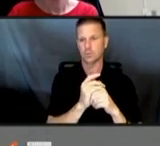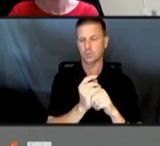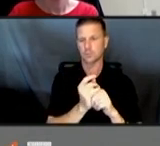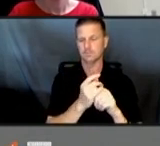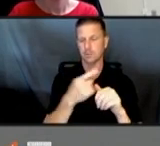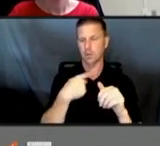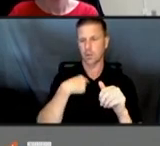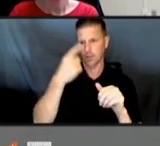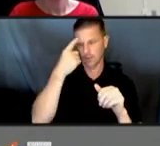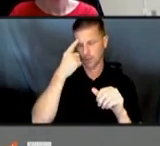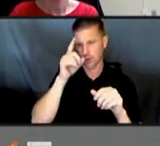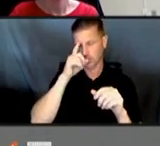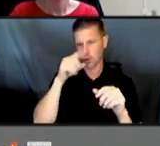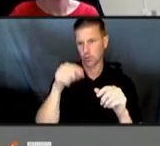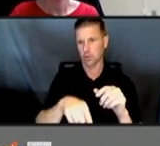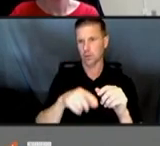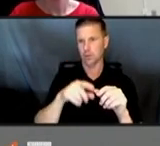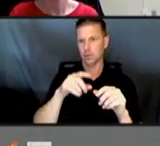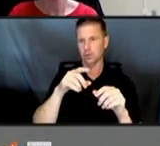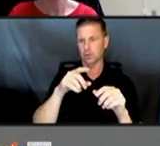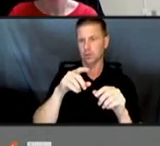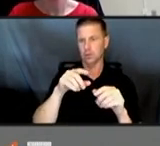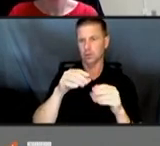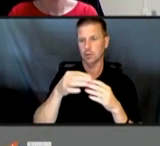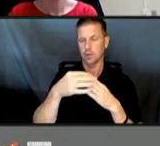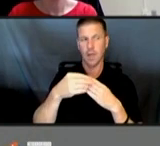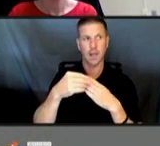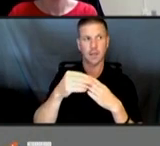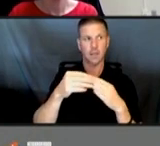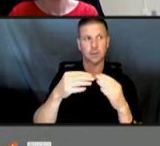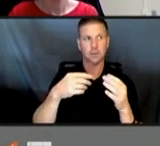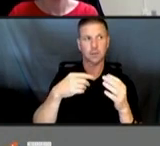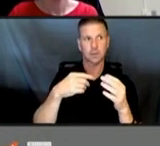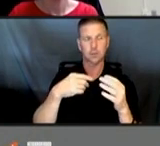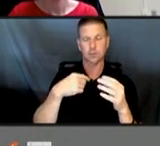I think for the sake of the guidelines, we could.